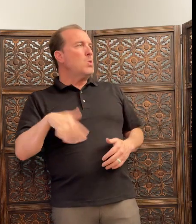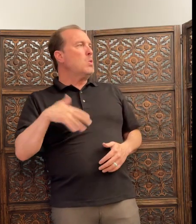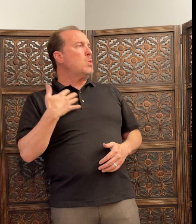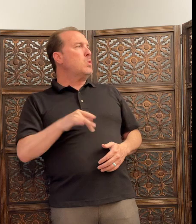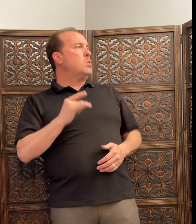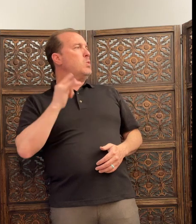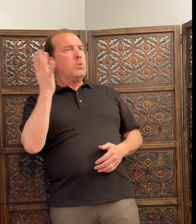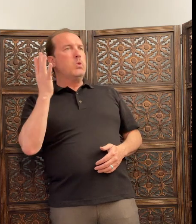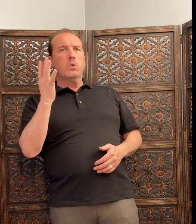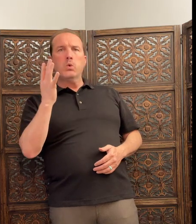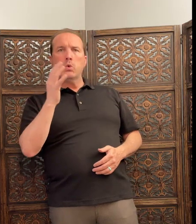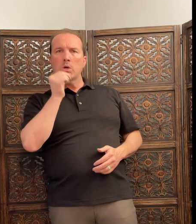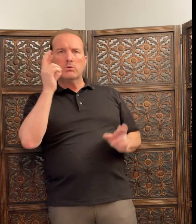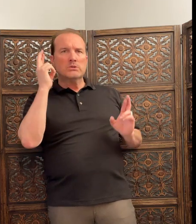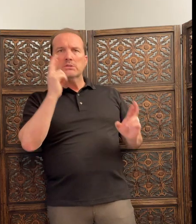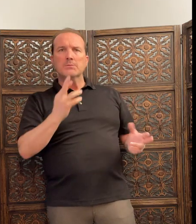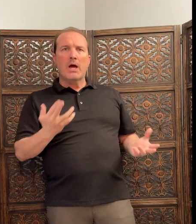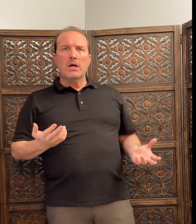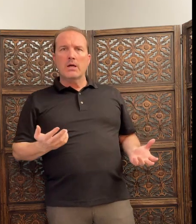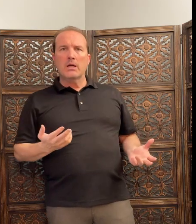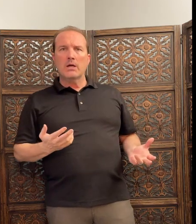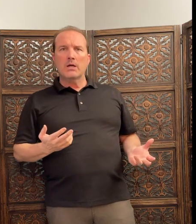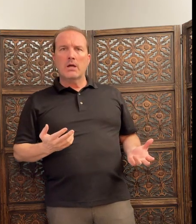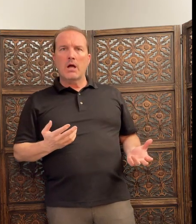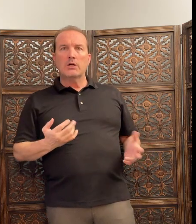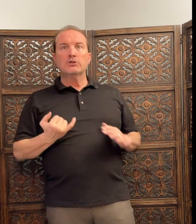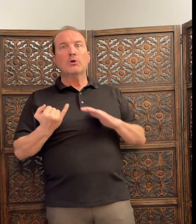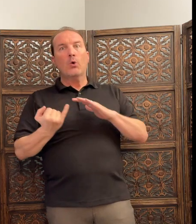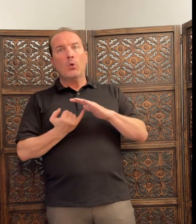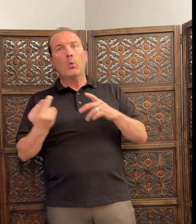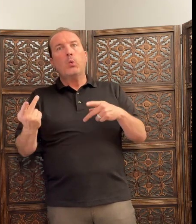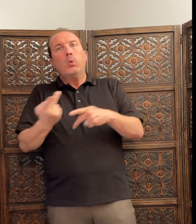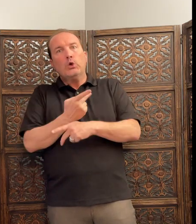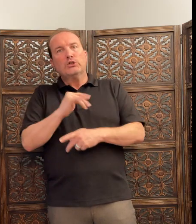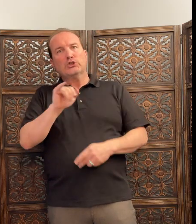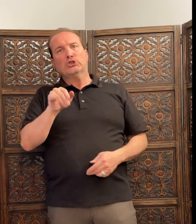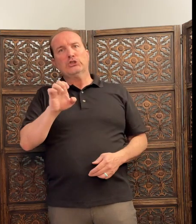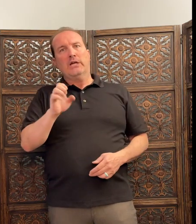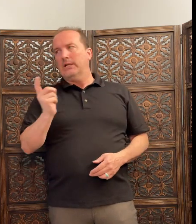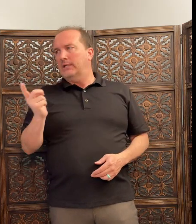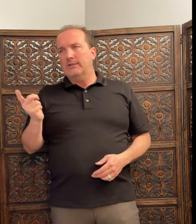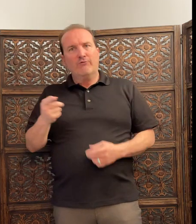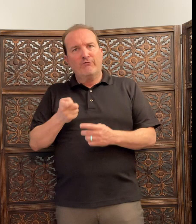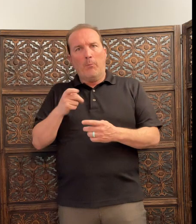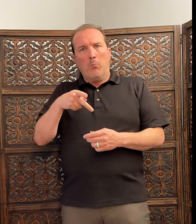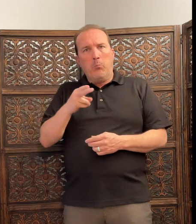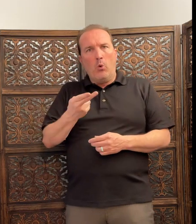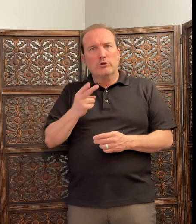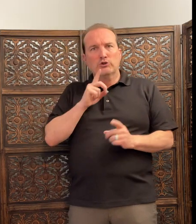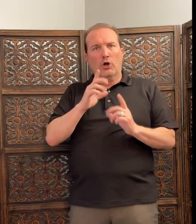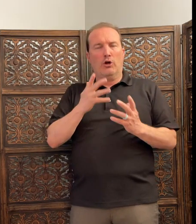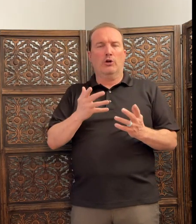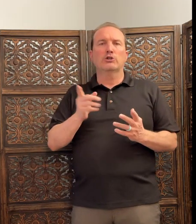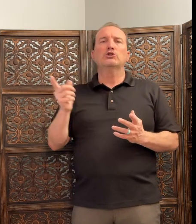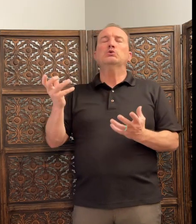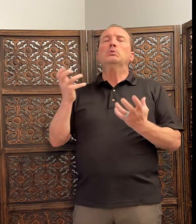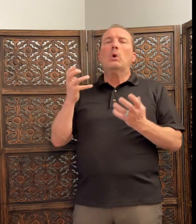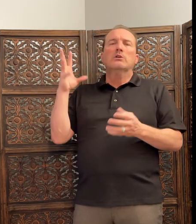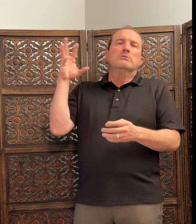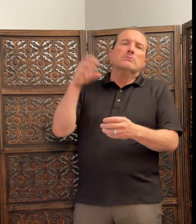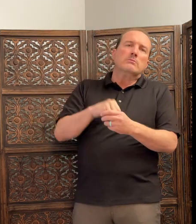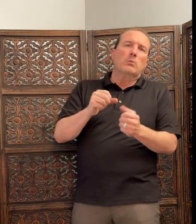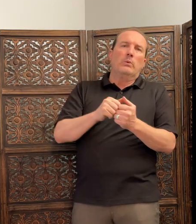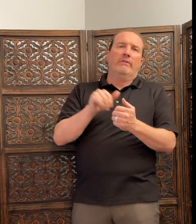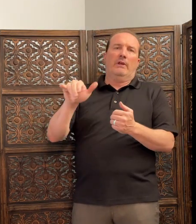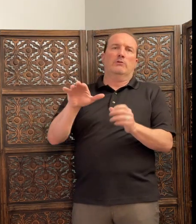is outrageous and disrespectful. It further isolates Janie from the community of porch talkers, a community that